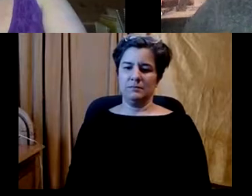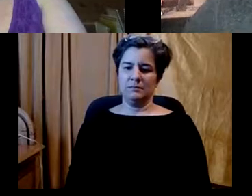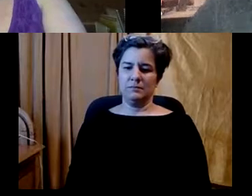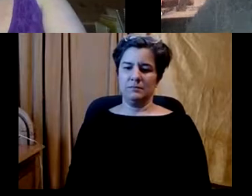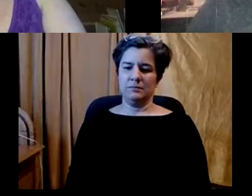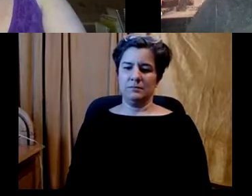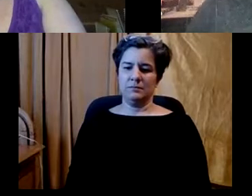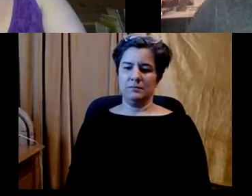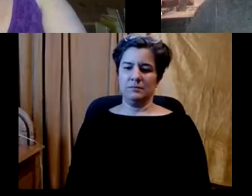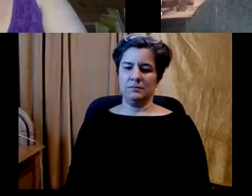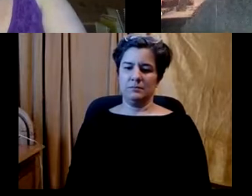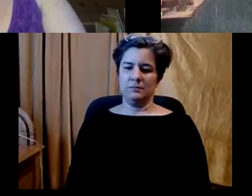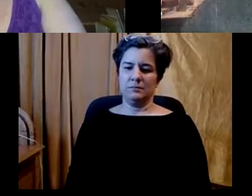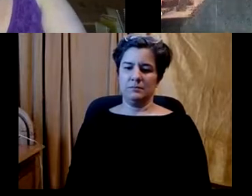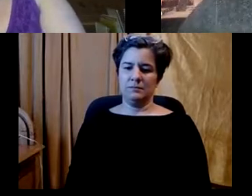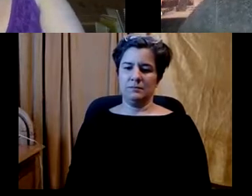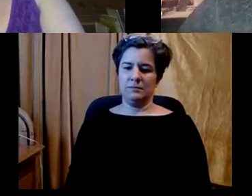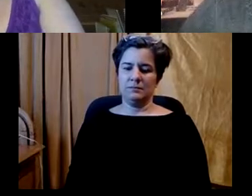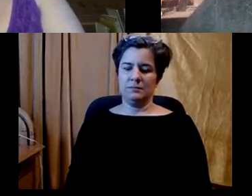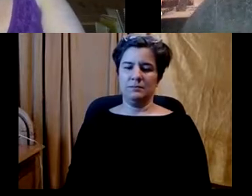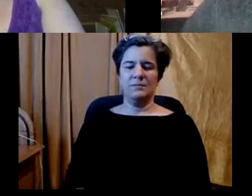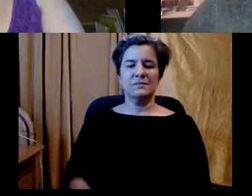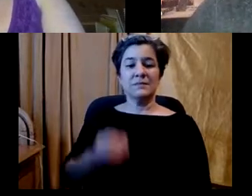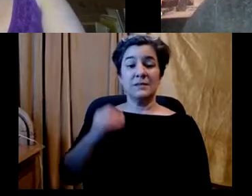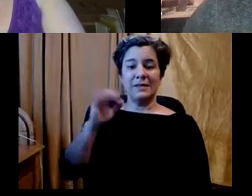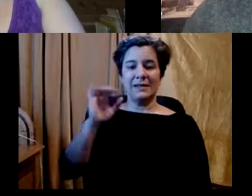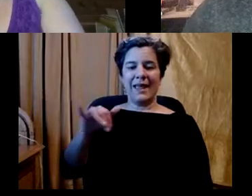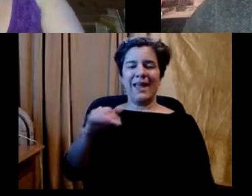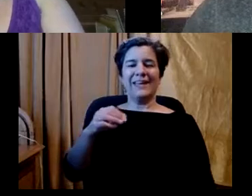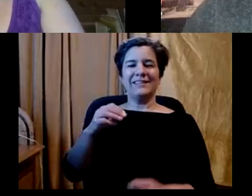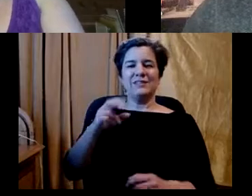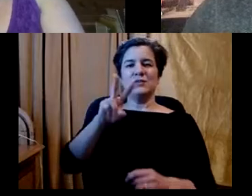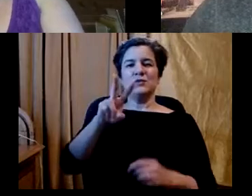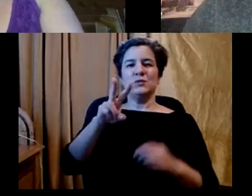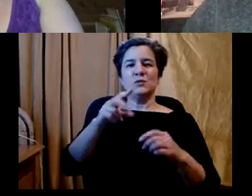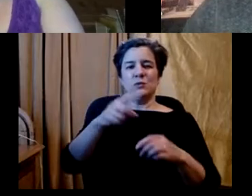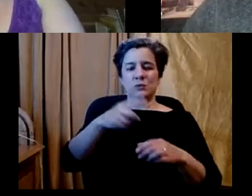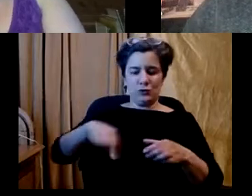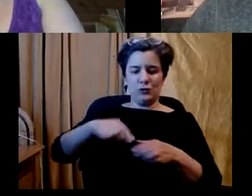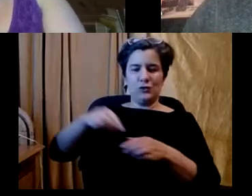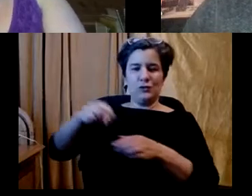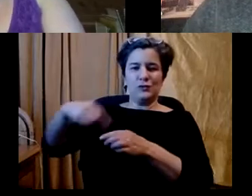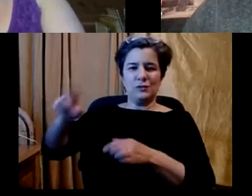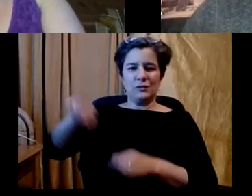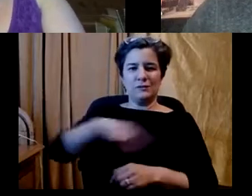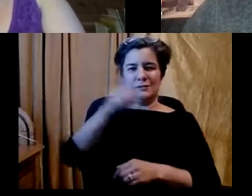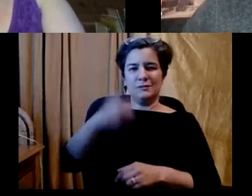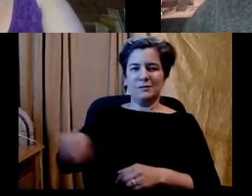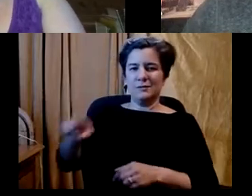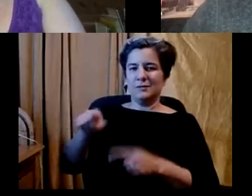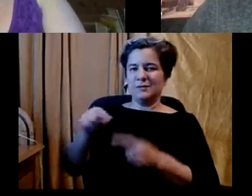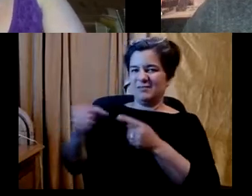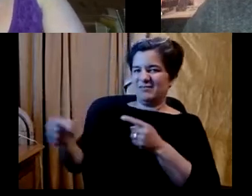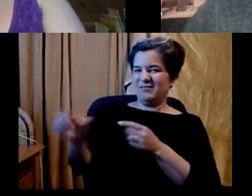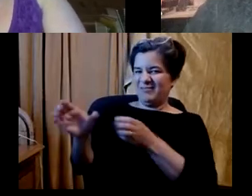And if it's a parent that you have in your other circle, be as real. Like I say, tell it good, bad, ugly,